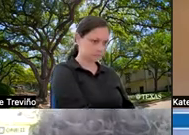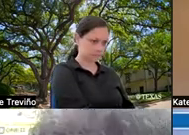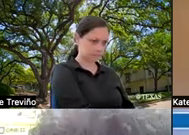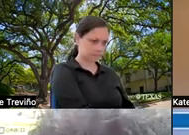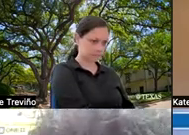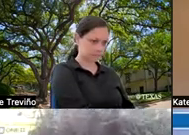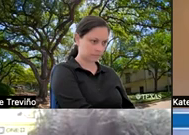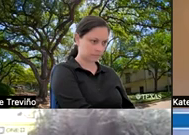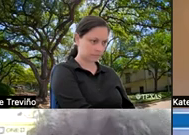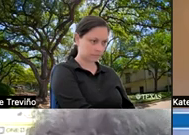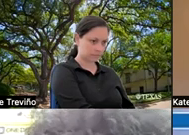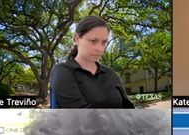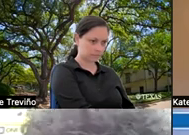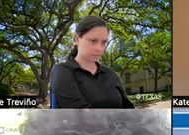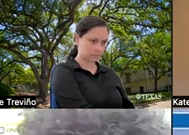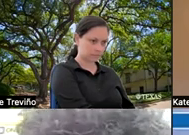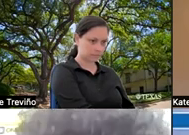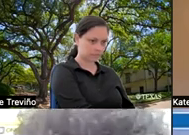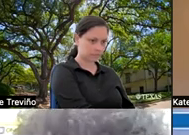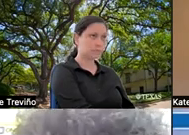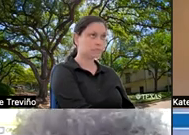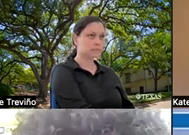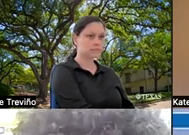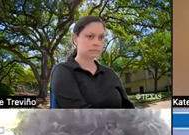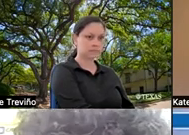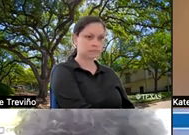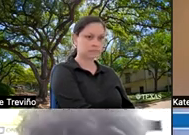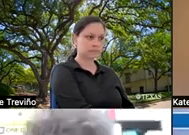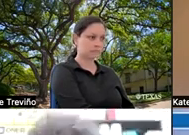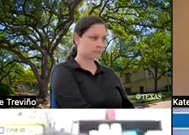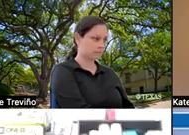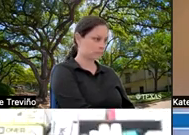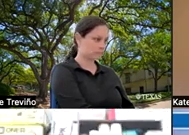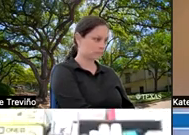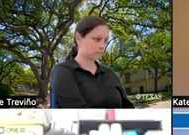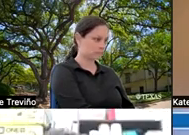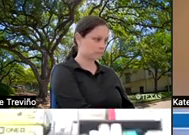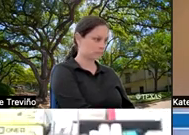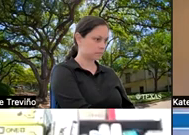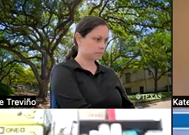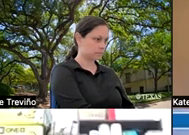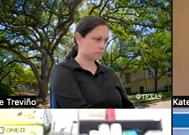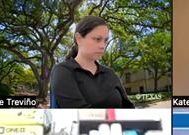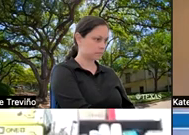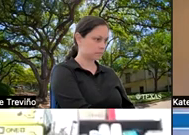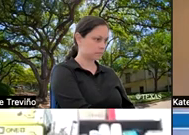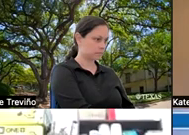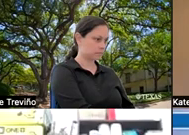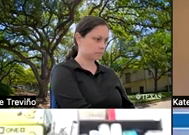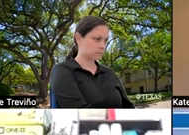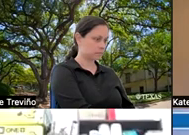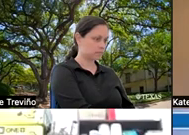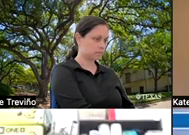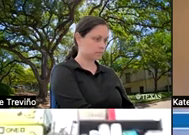of statewide plans to figure out where other strategies and goals aligned in